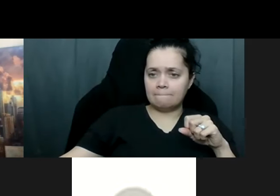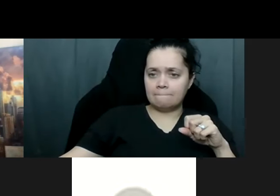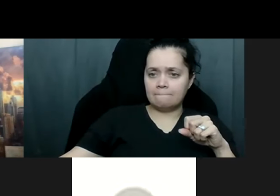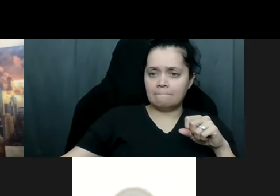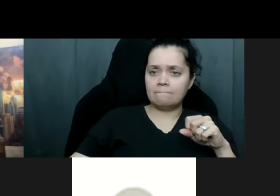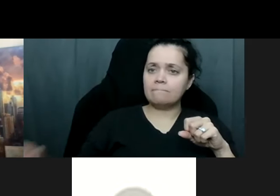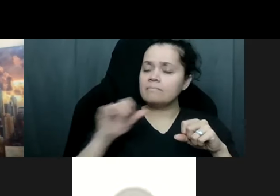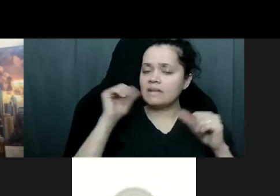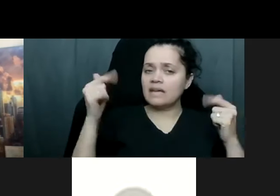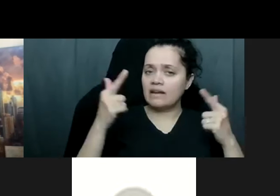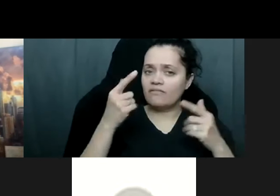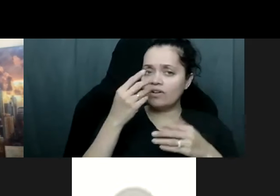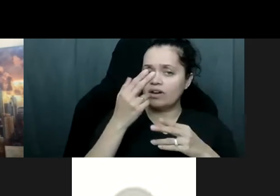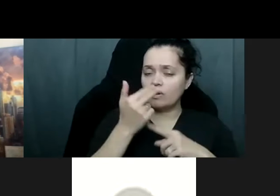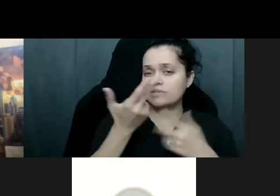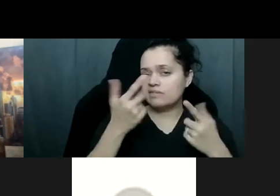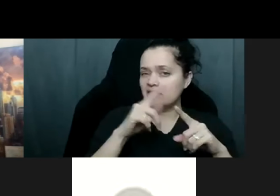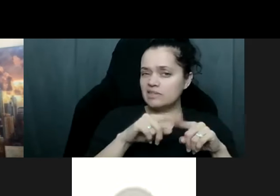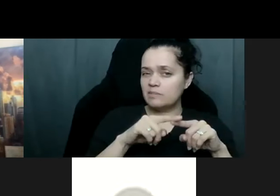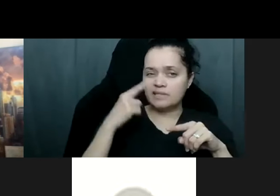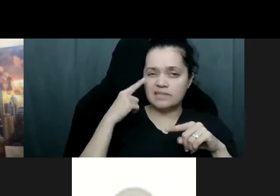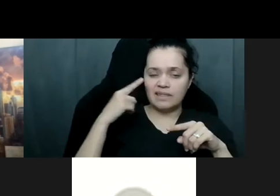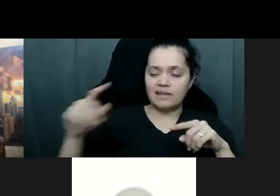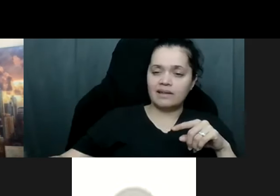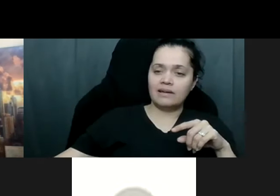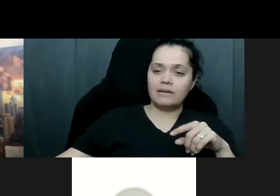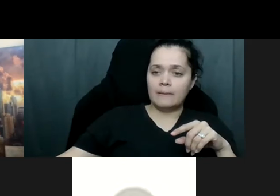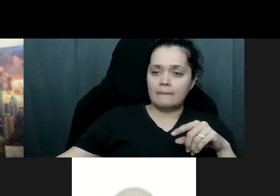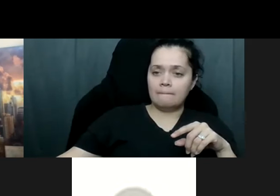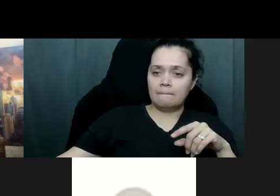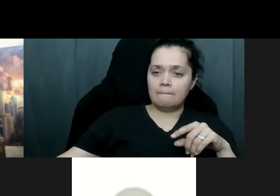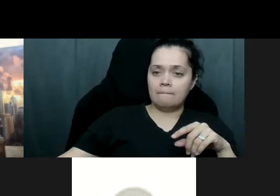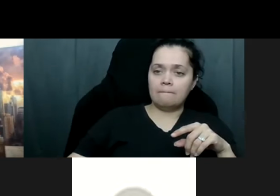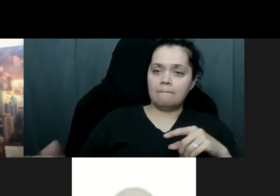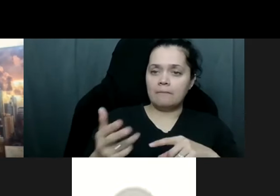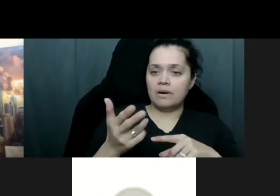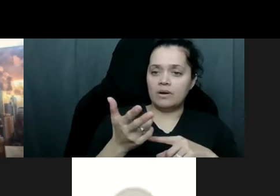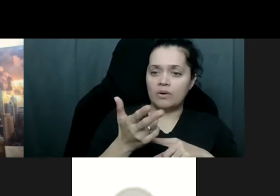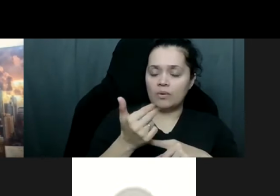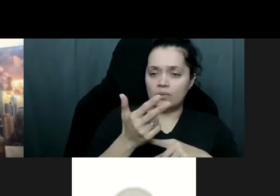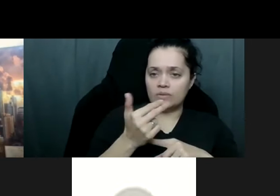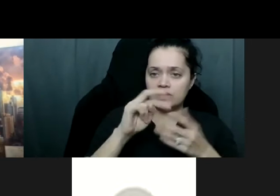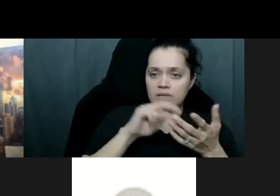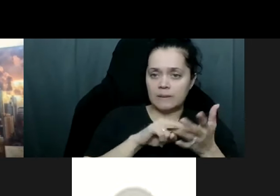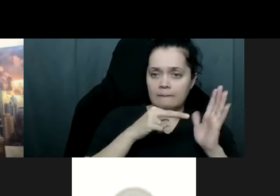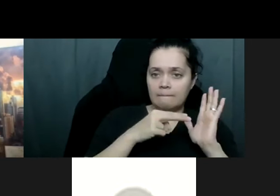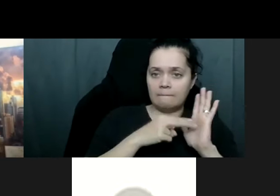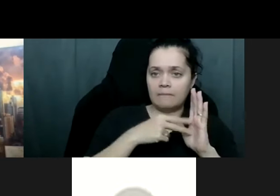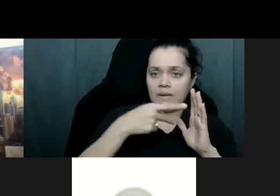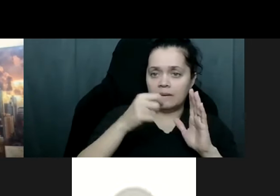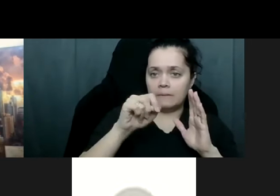well, depends, I think. But in Australia, hotel means